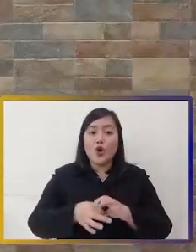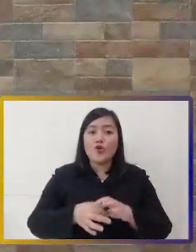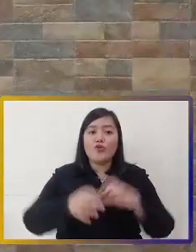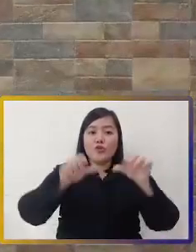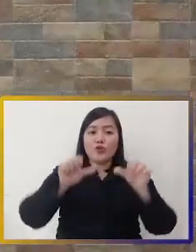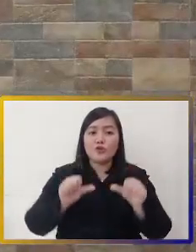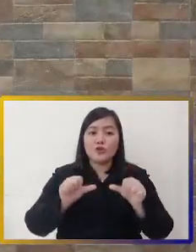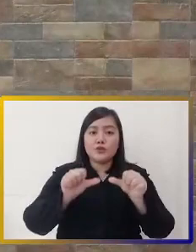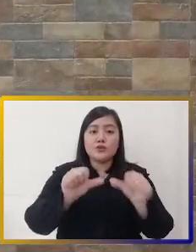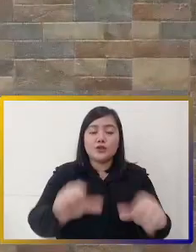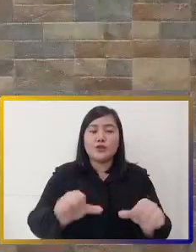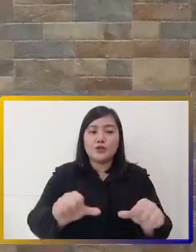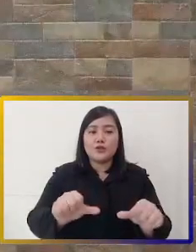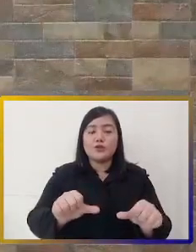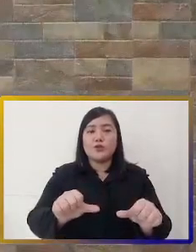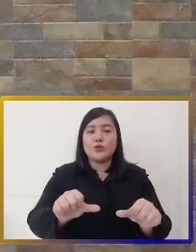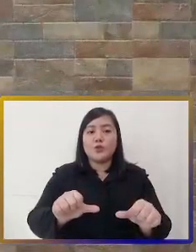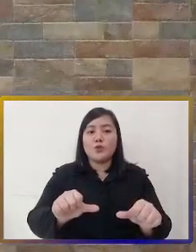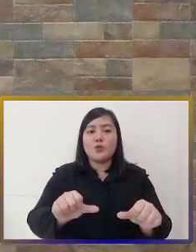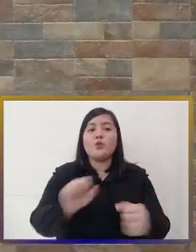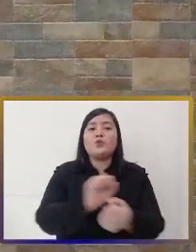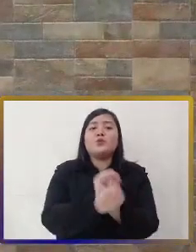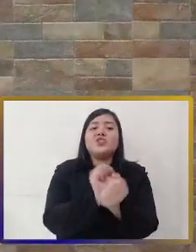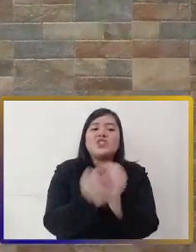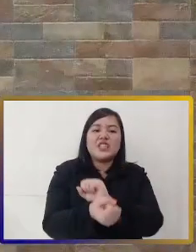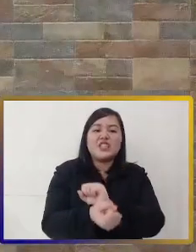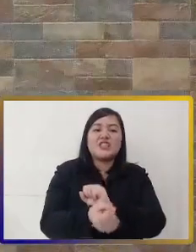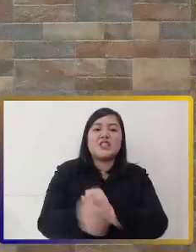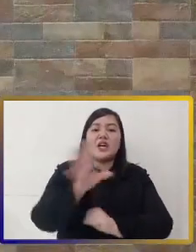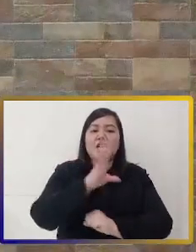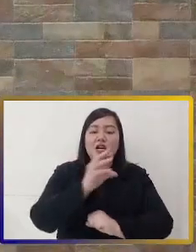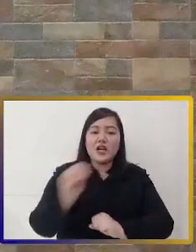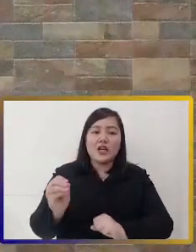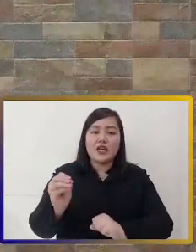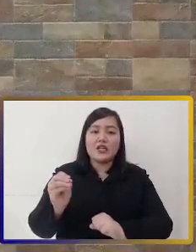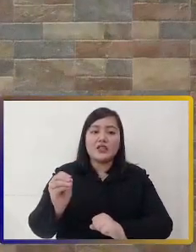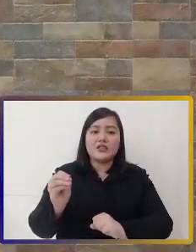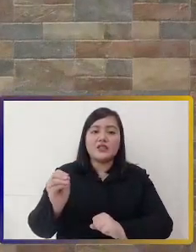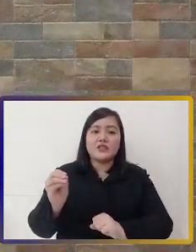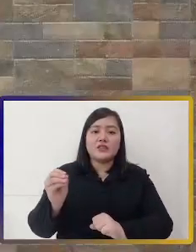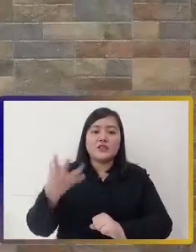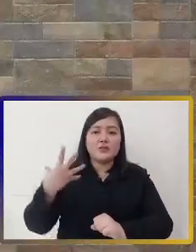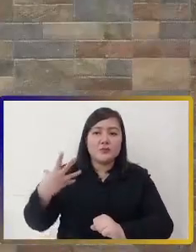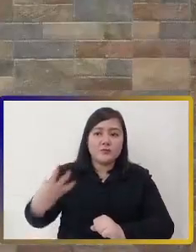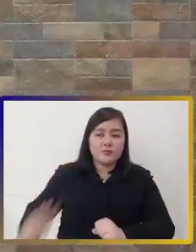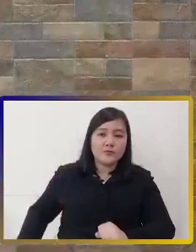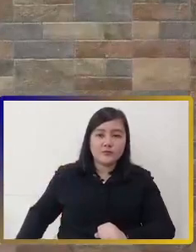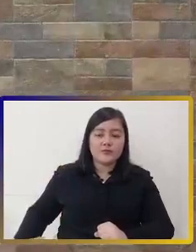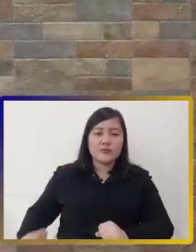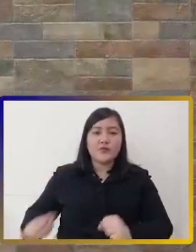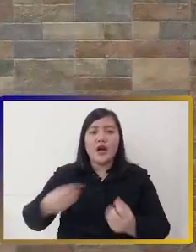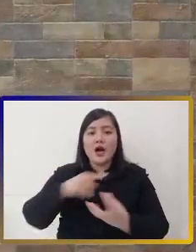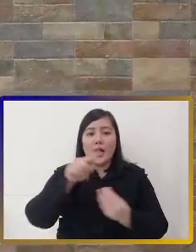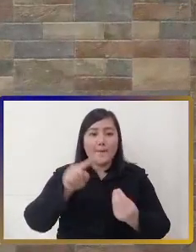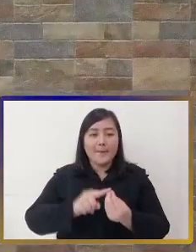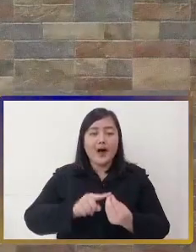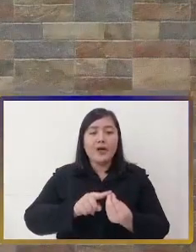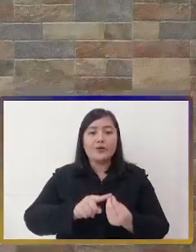gradual perversion and corruption ng katuruan ng Panginoong Hesukristo.